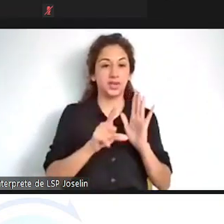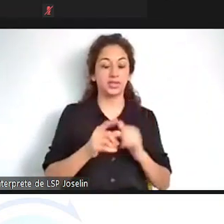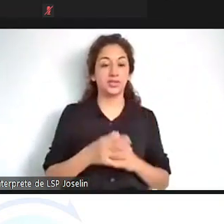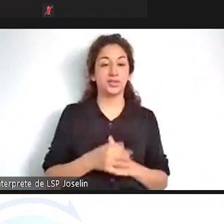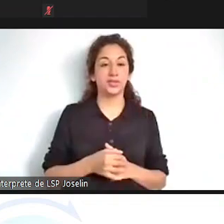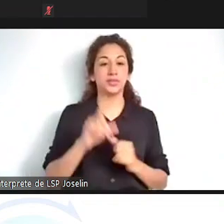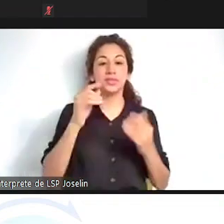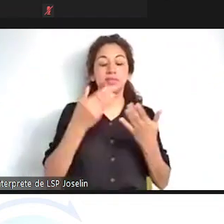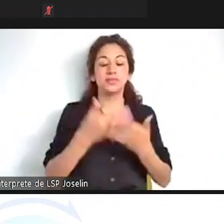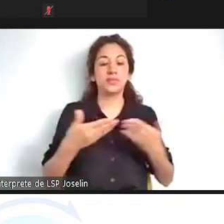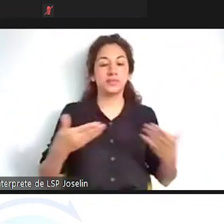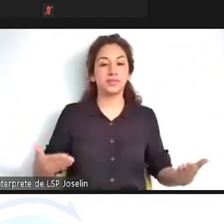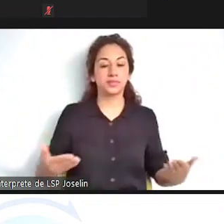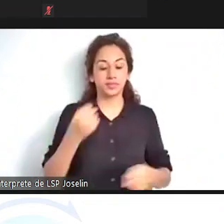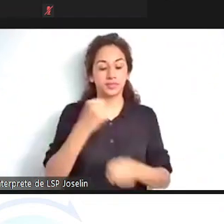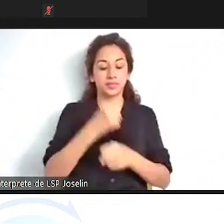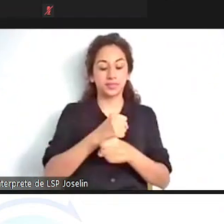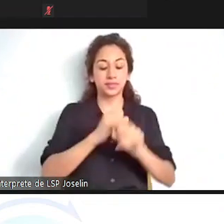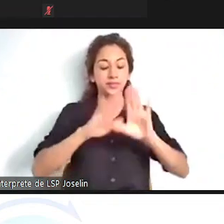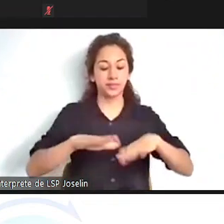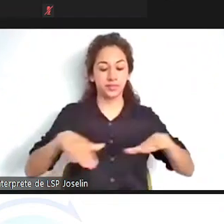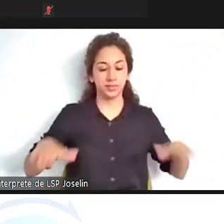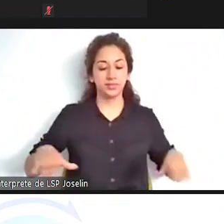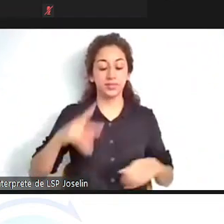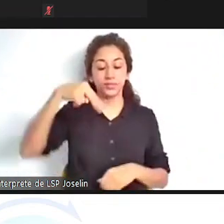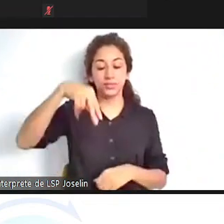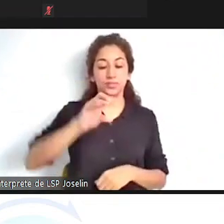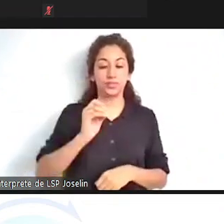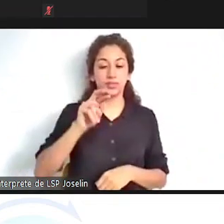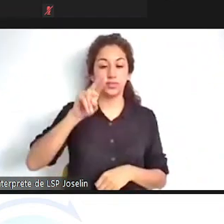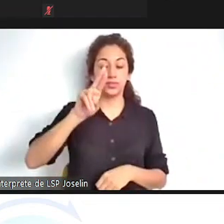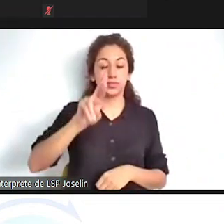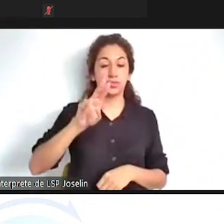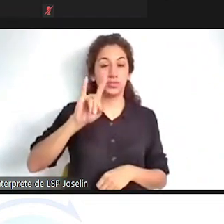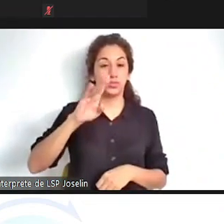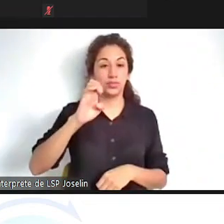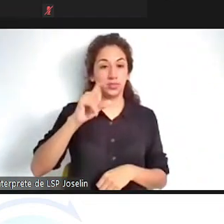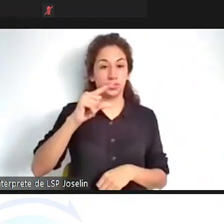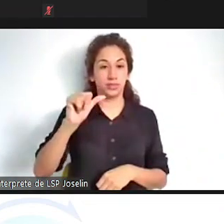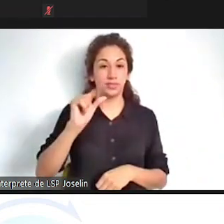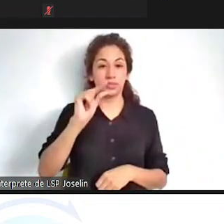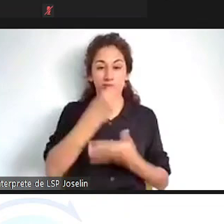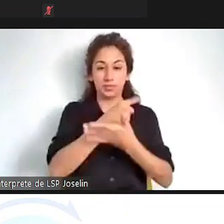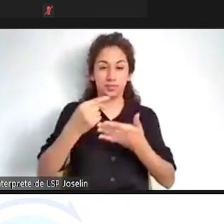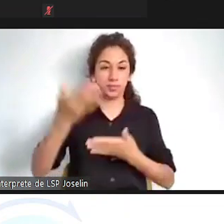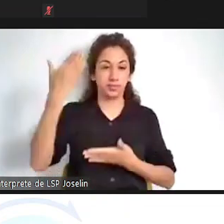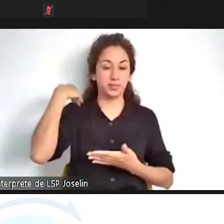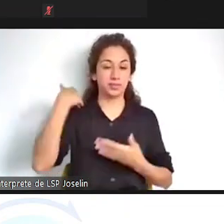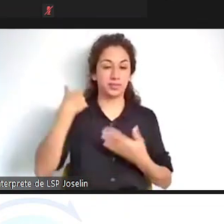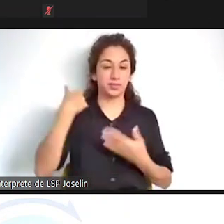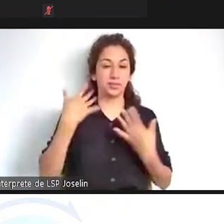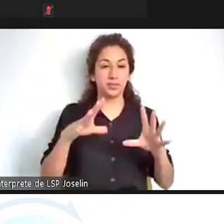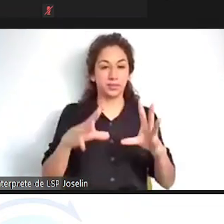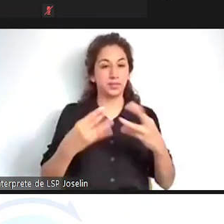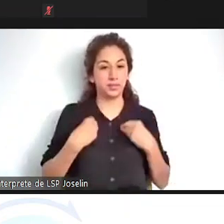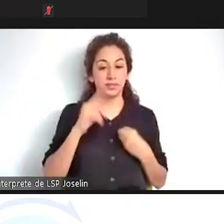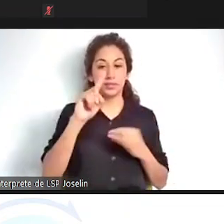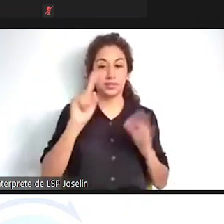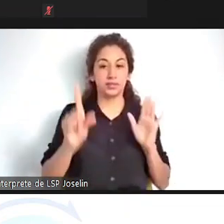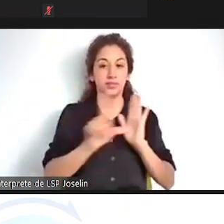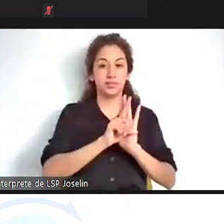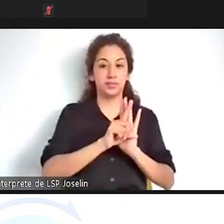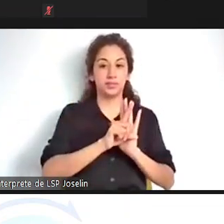lot of due diligence in matters of child labor norway also last week adopted